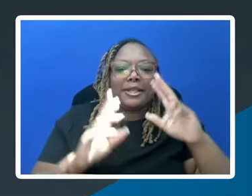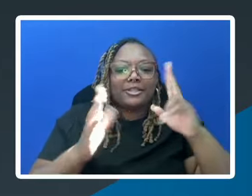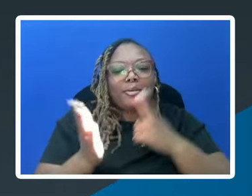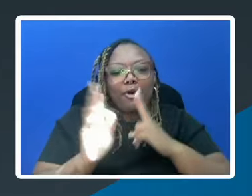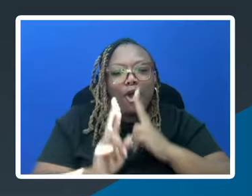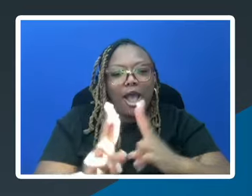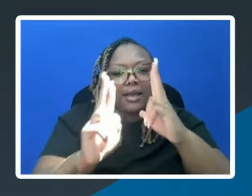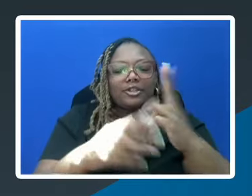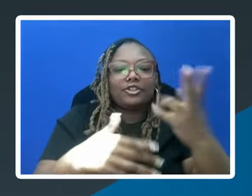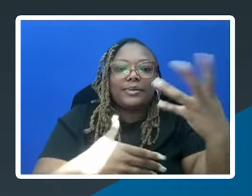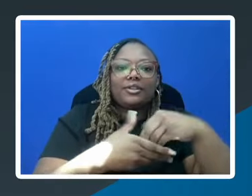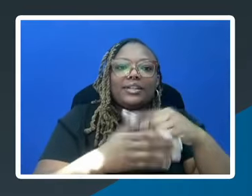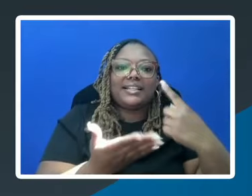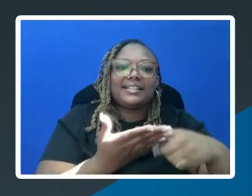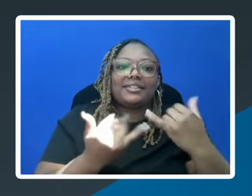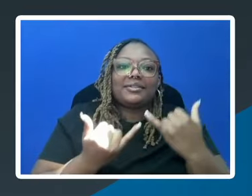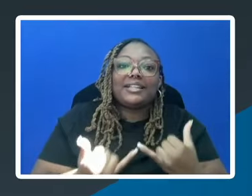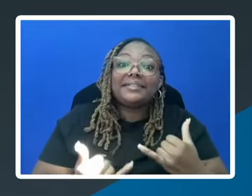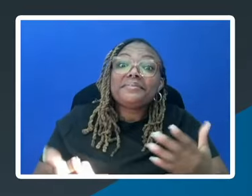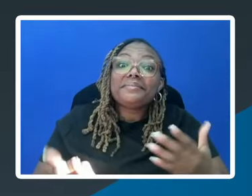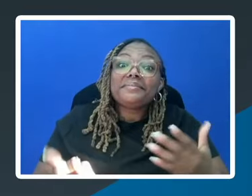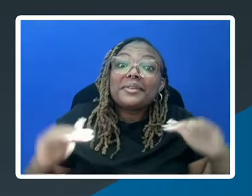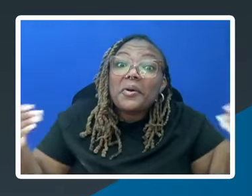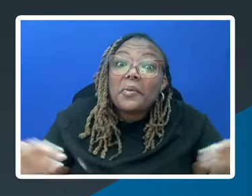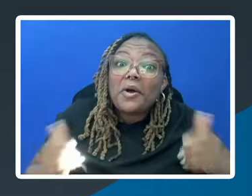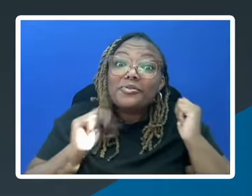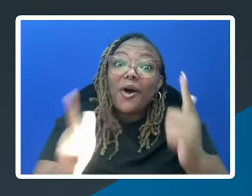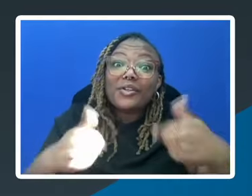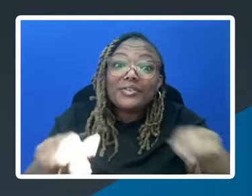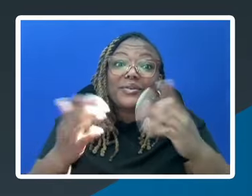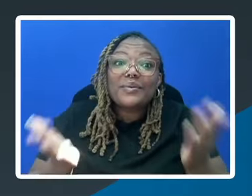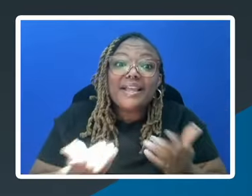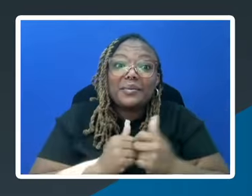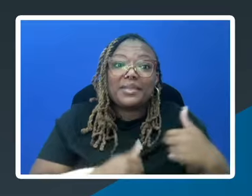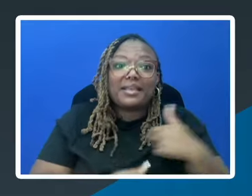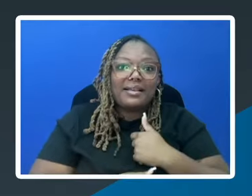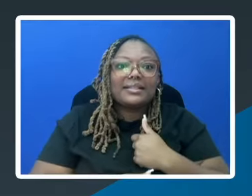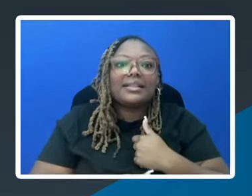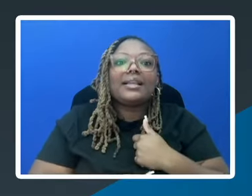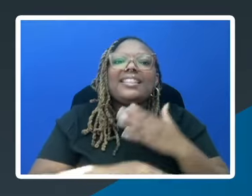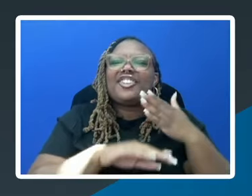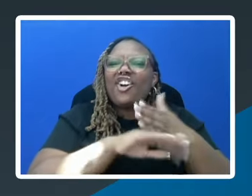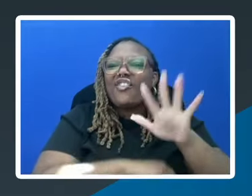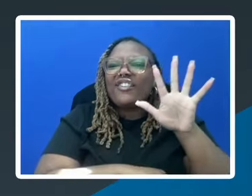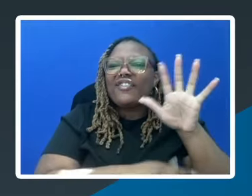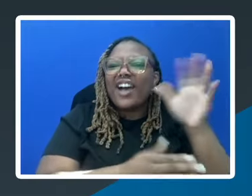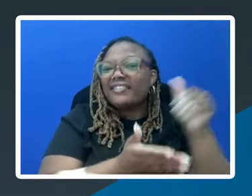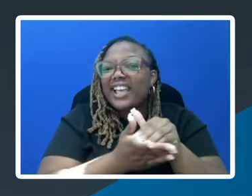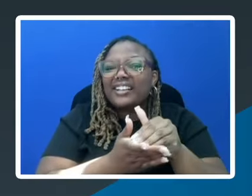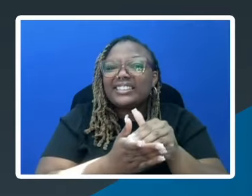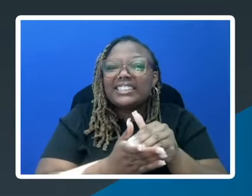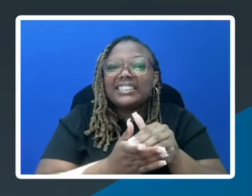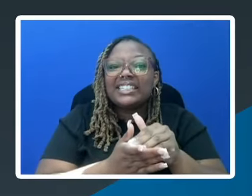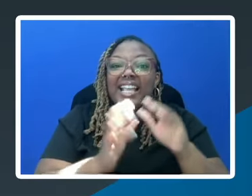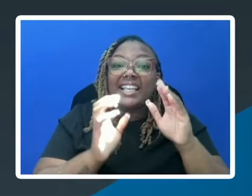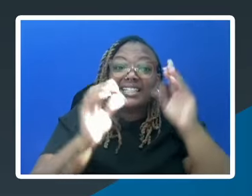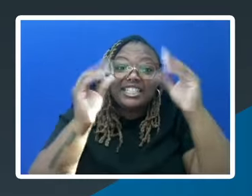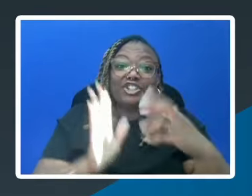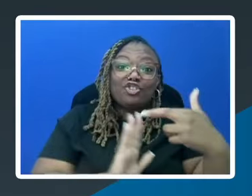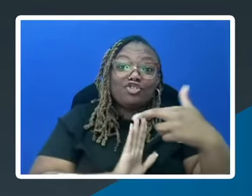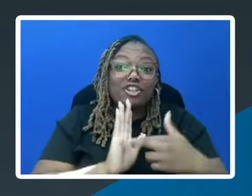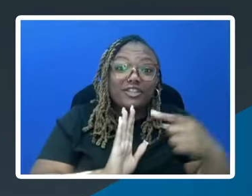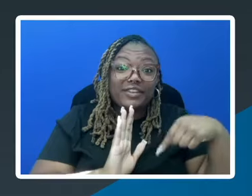today. Welcome to all of you that are here with us. There are over 5,000 educators registered for this event, which